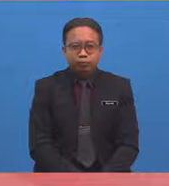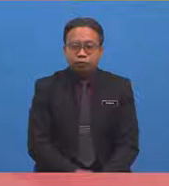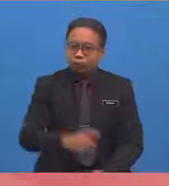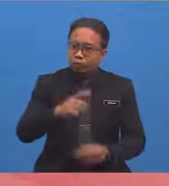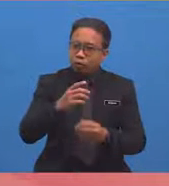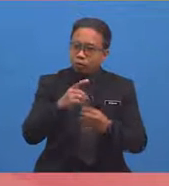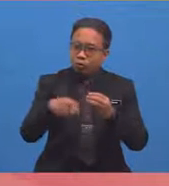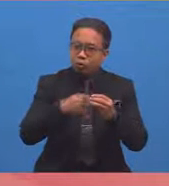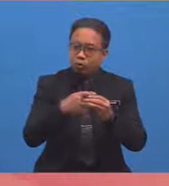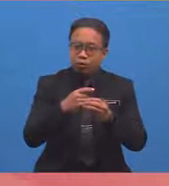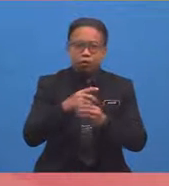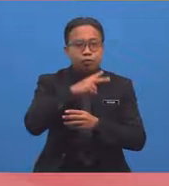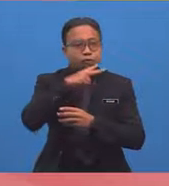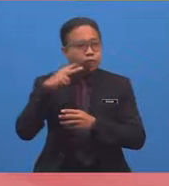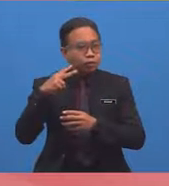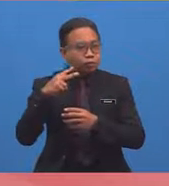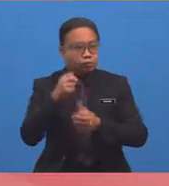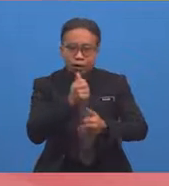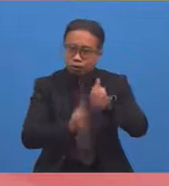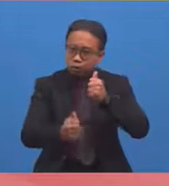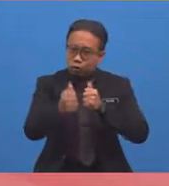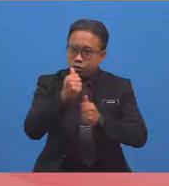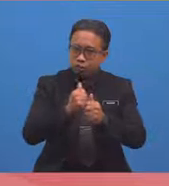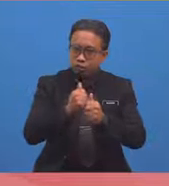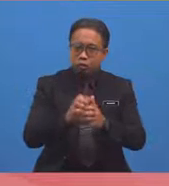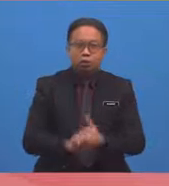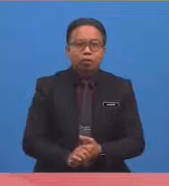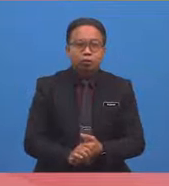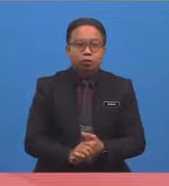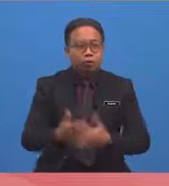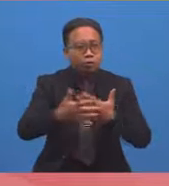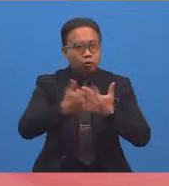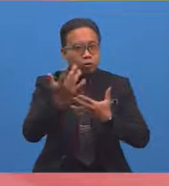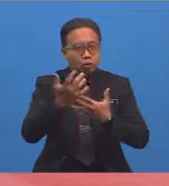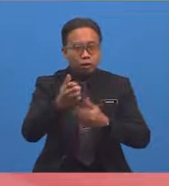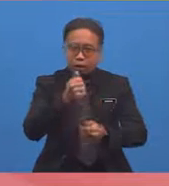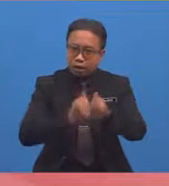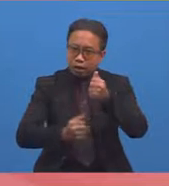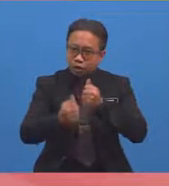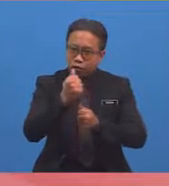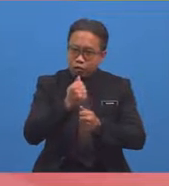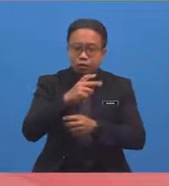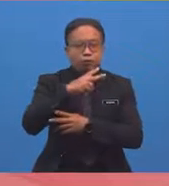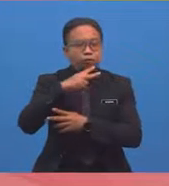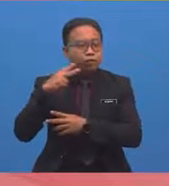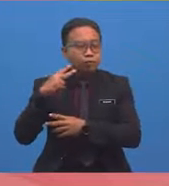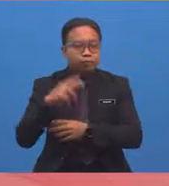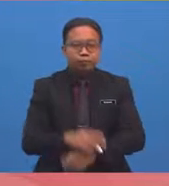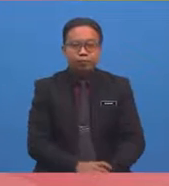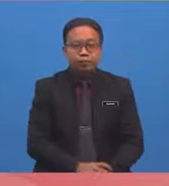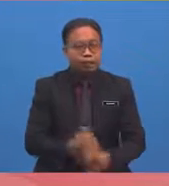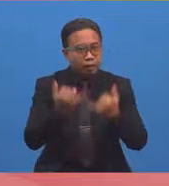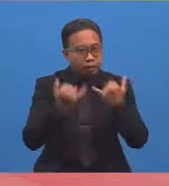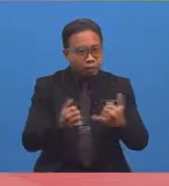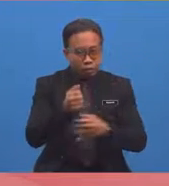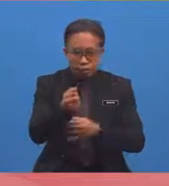All those verbs, all those actions are what we commonly call actions or action verbs. So now